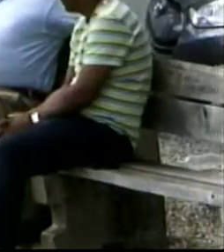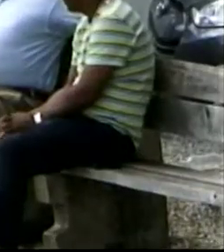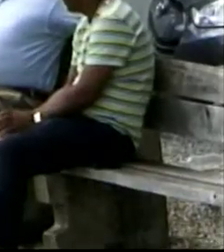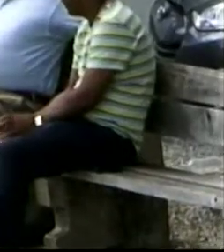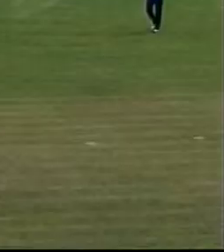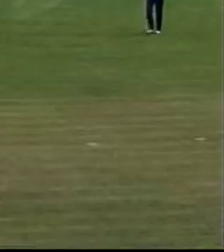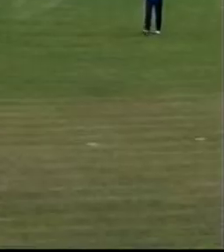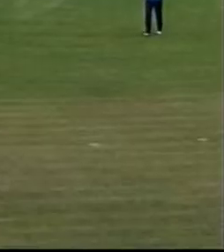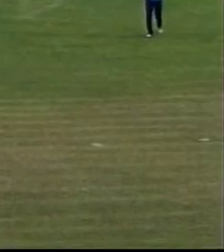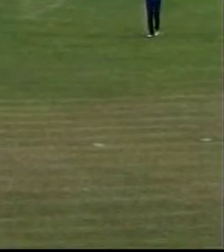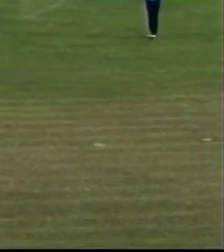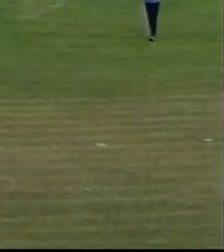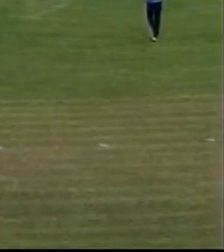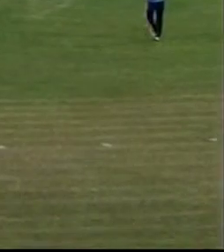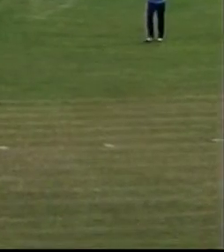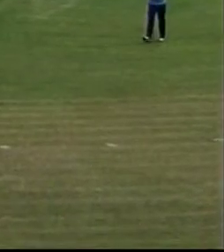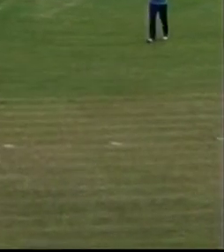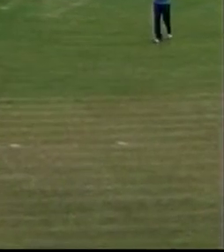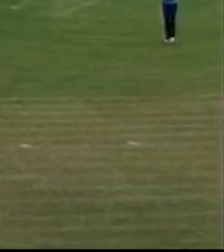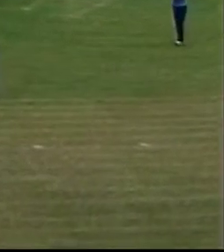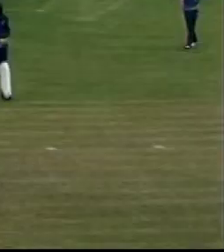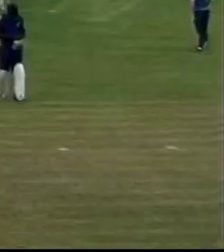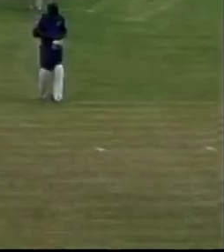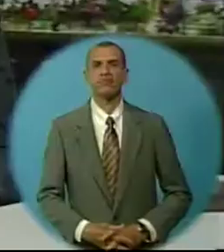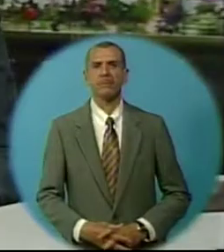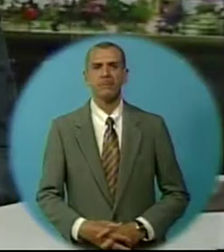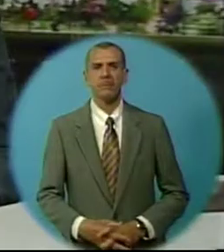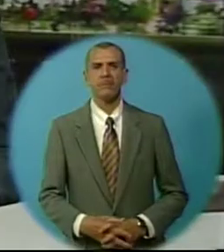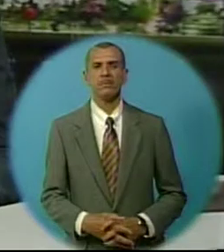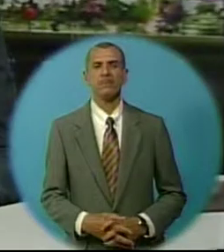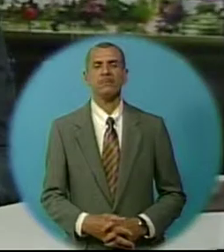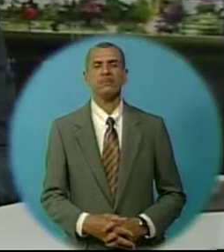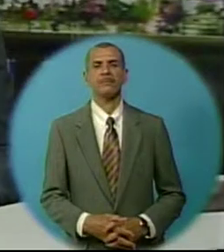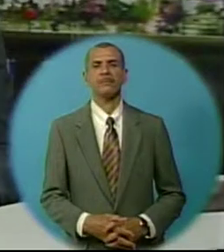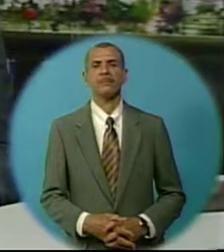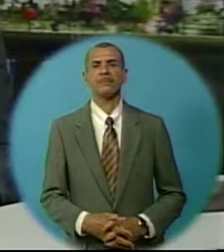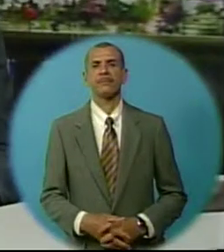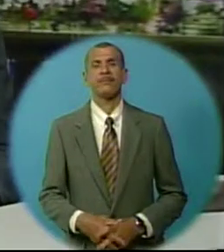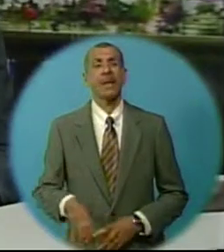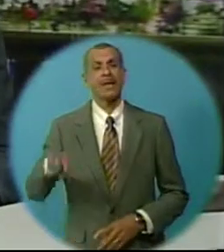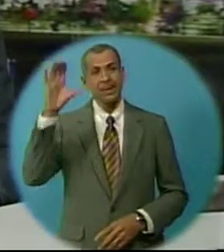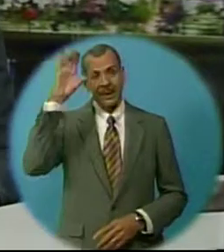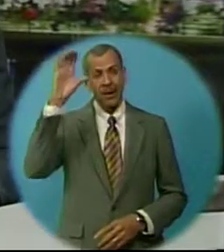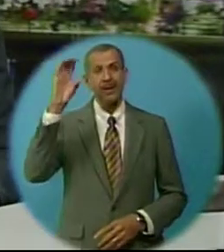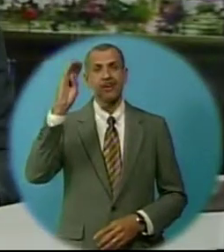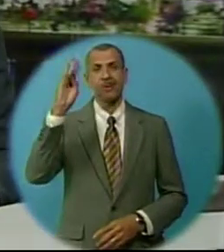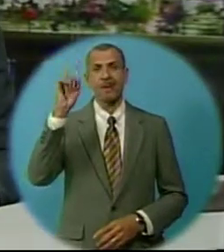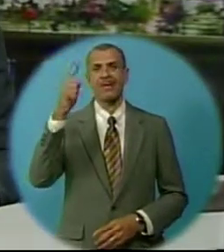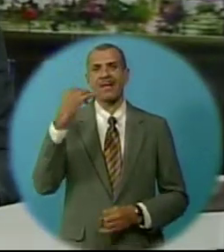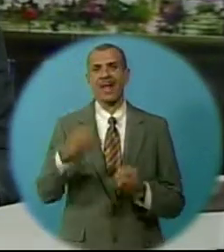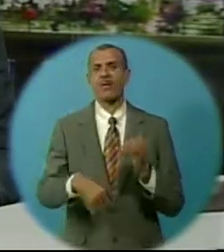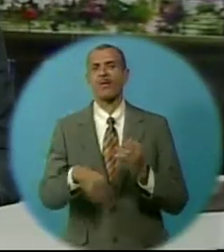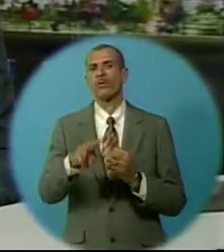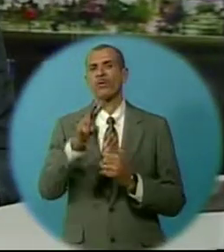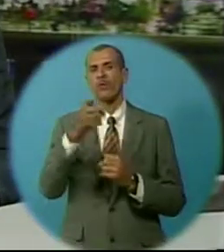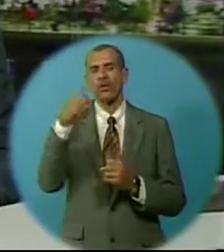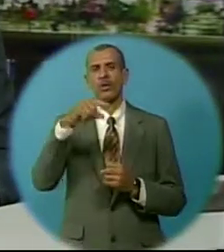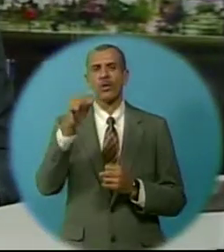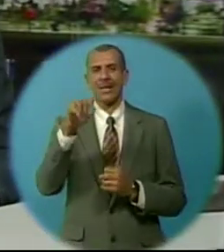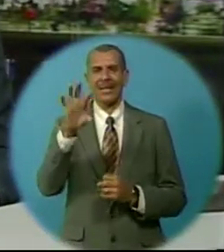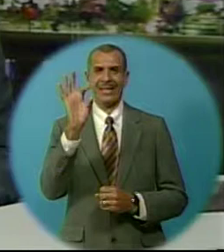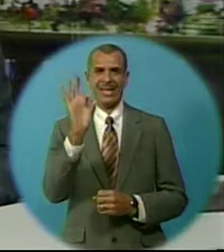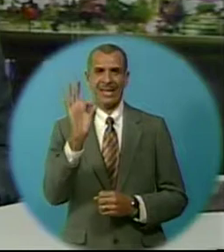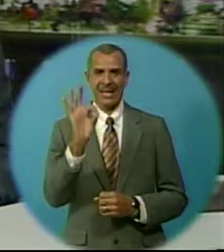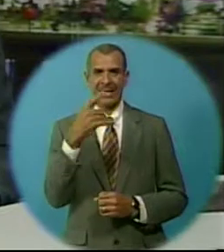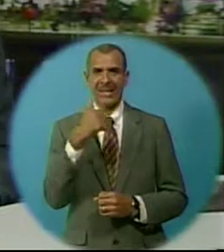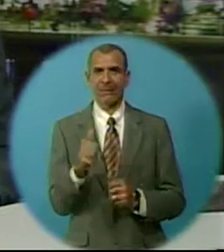50 overs. Marsha Boyce, CBC Sports. Well, thanks, Marsha. Carlos Brathwaite ended with 2 for 29.